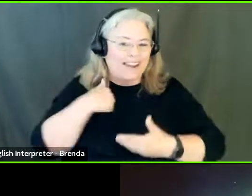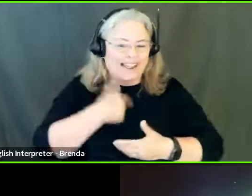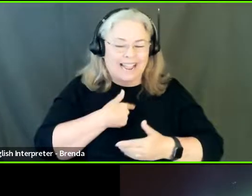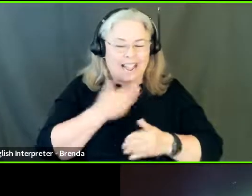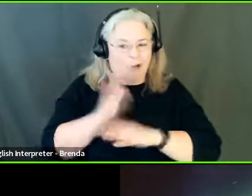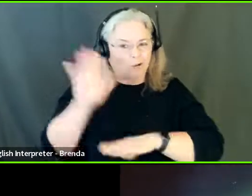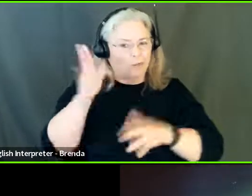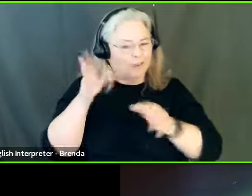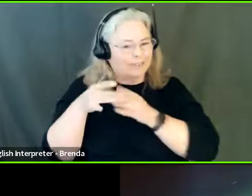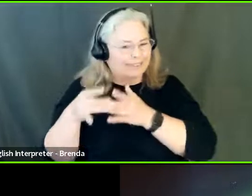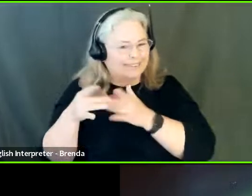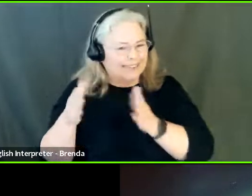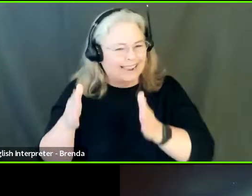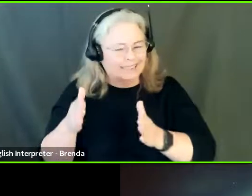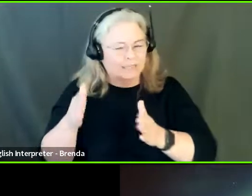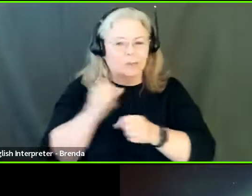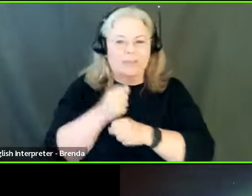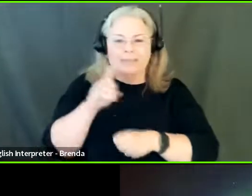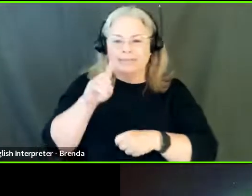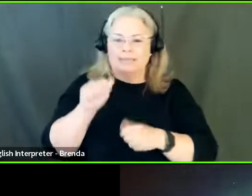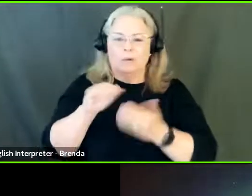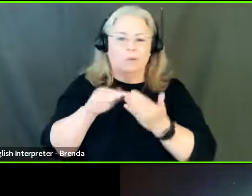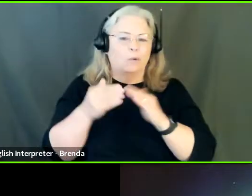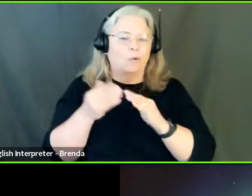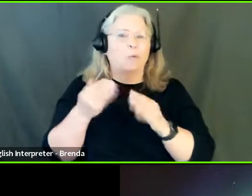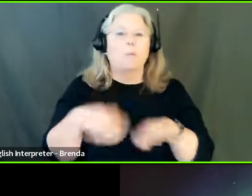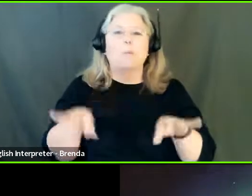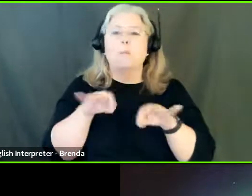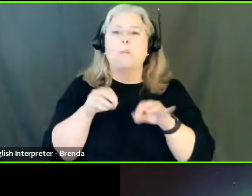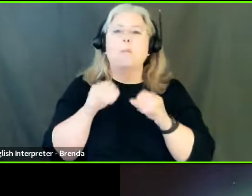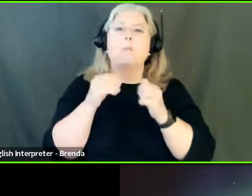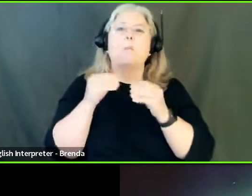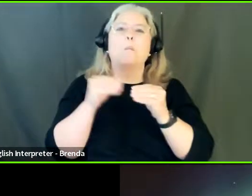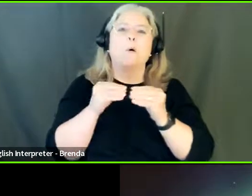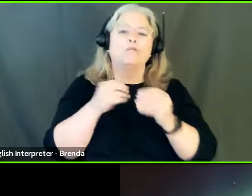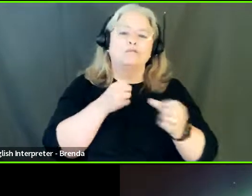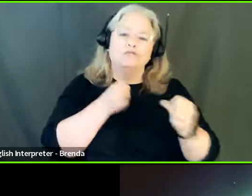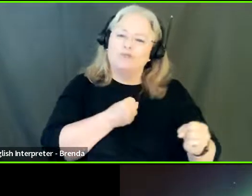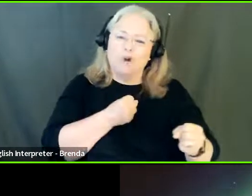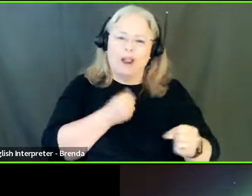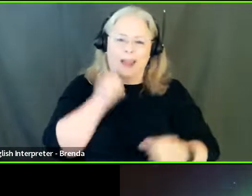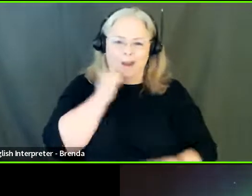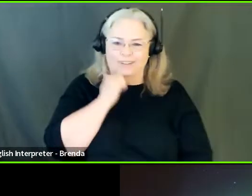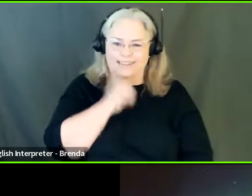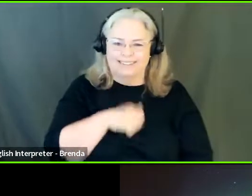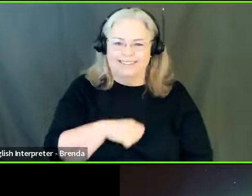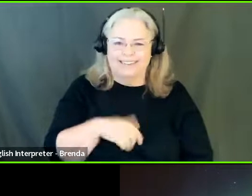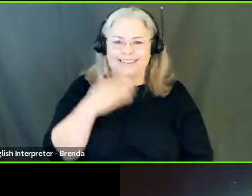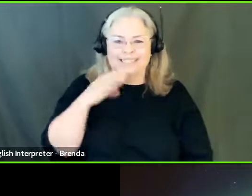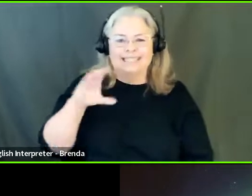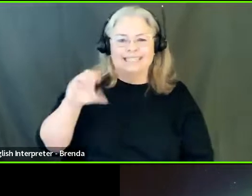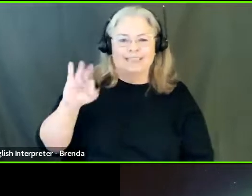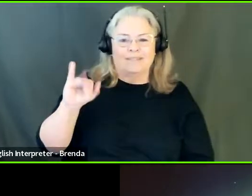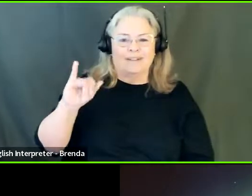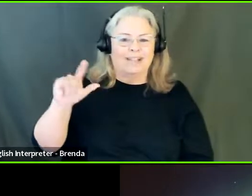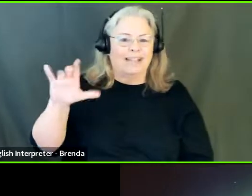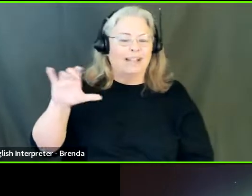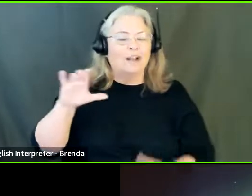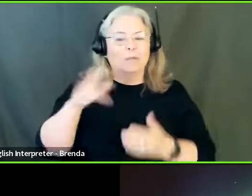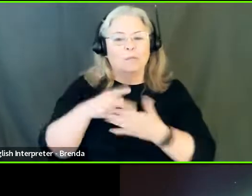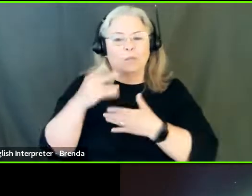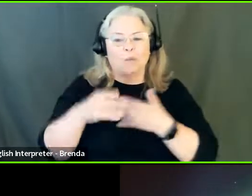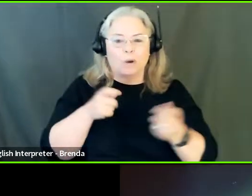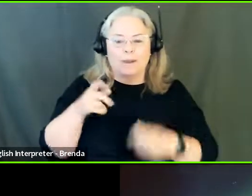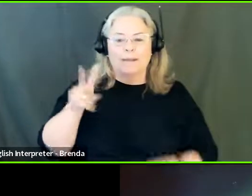guidance and making the disability community all the more strong with every passing day. Thanks to CFILC's program coordinator,